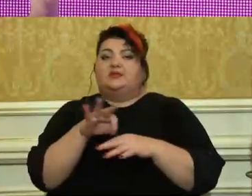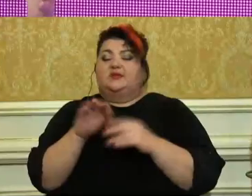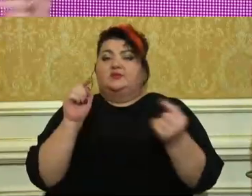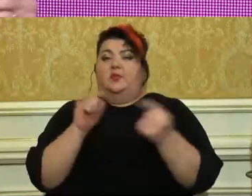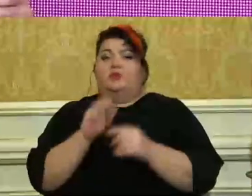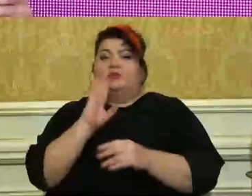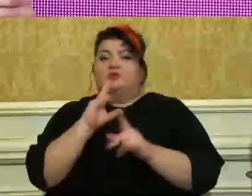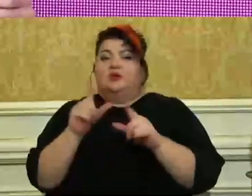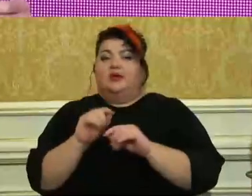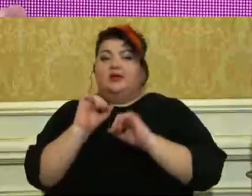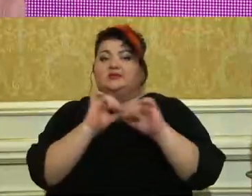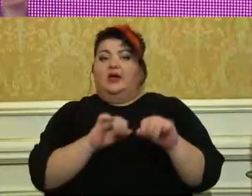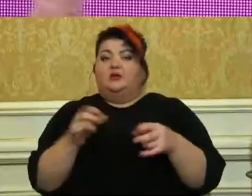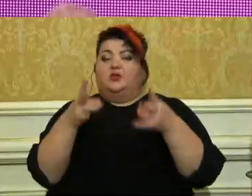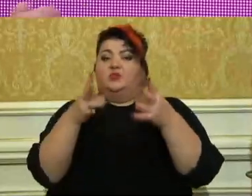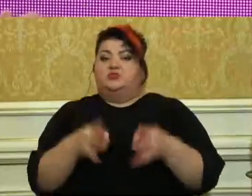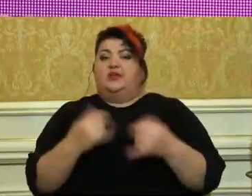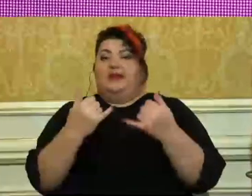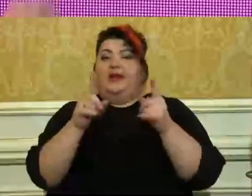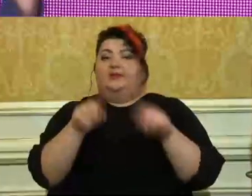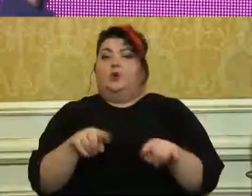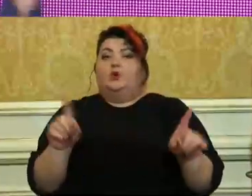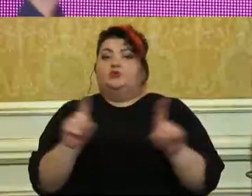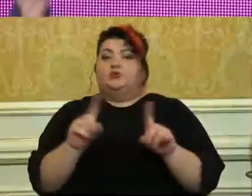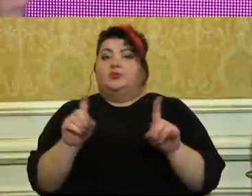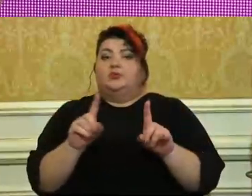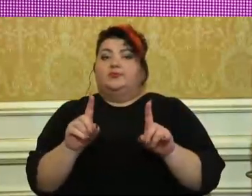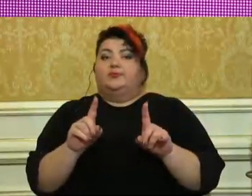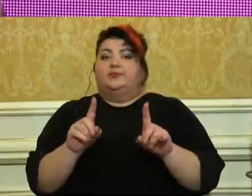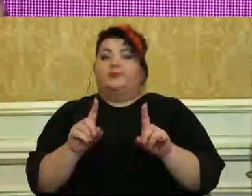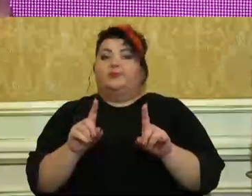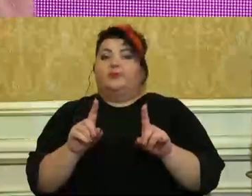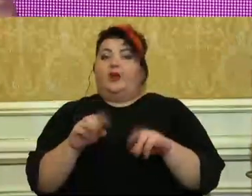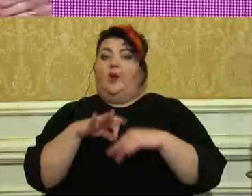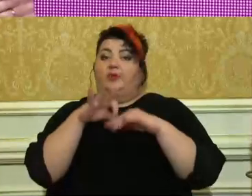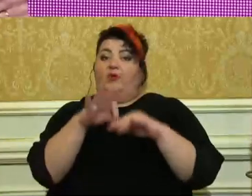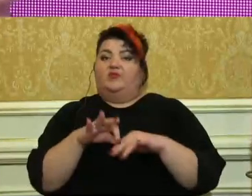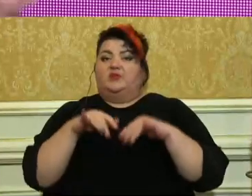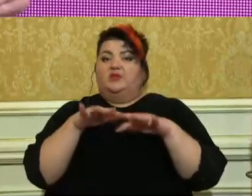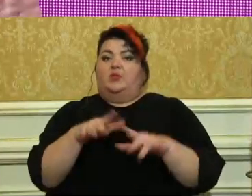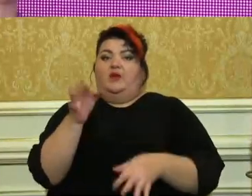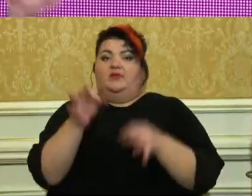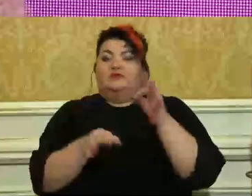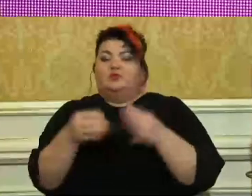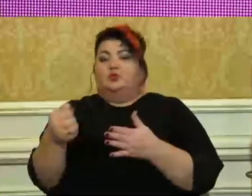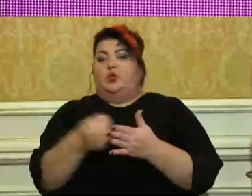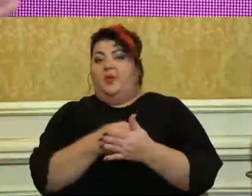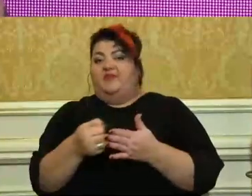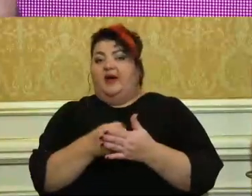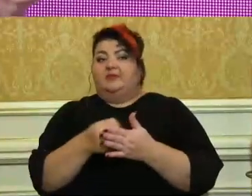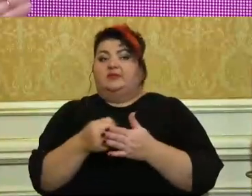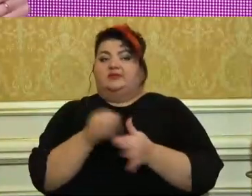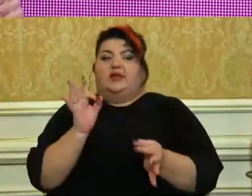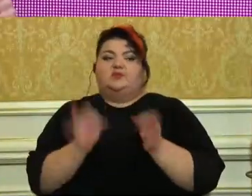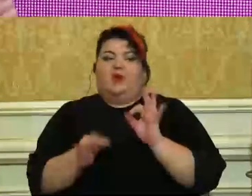bringing the prosecutors to court and get justice, breaking women's silence, breaking girls' silence, breaking